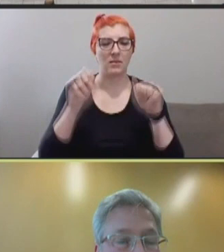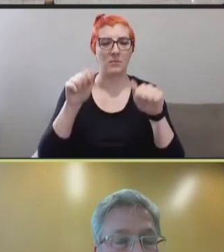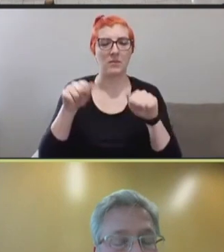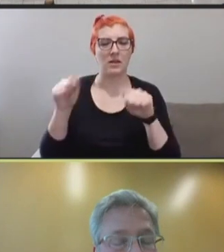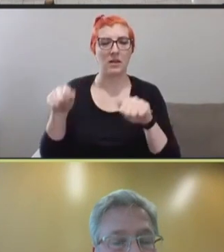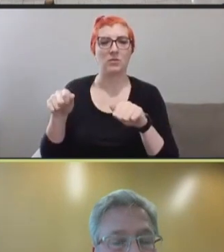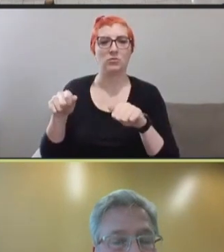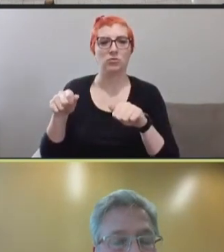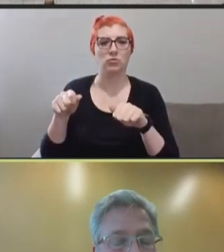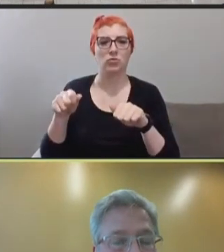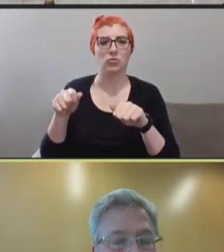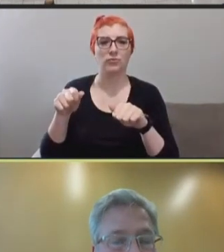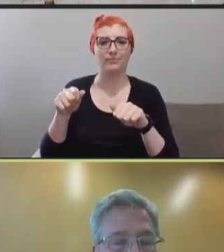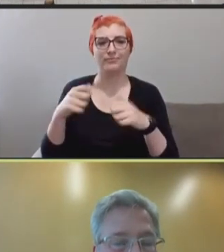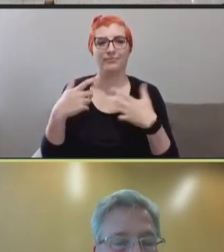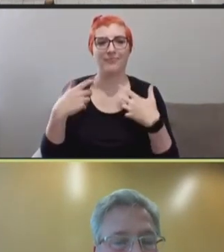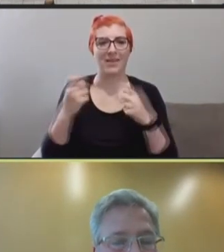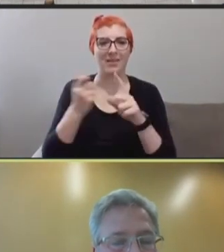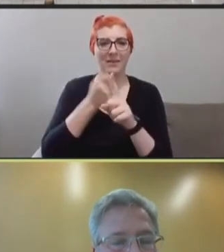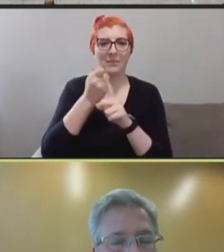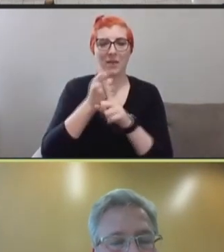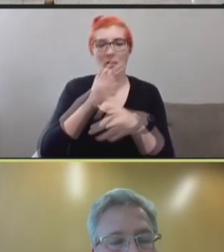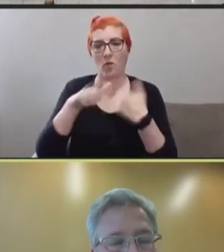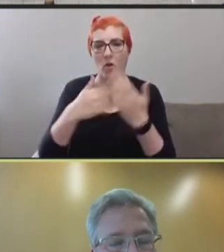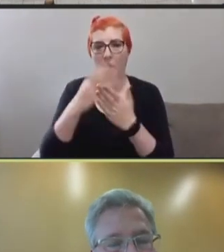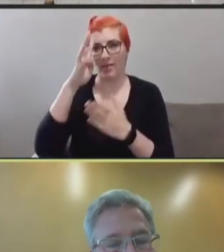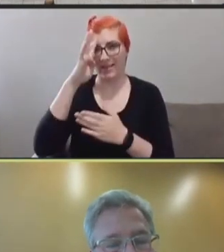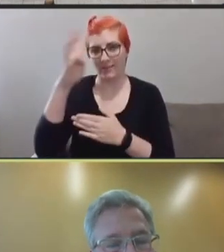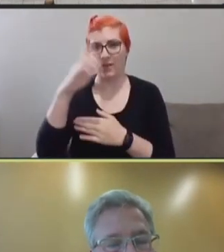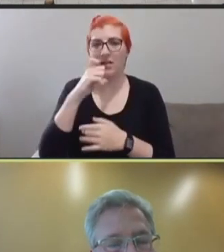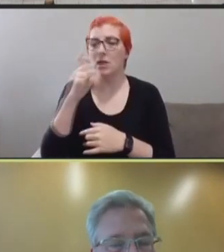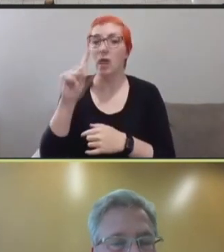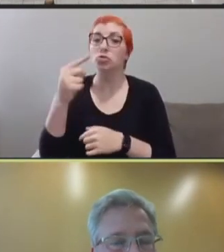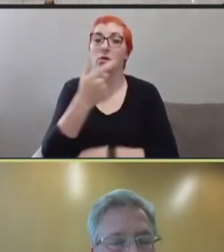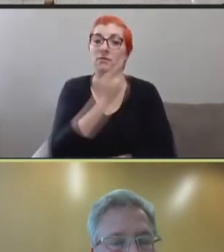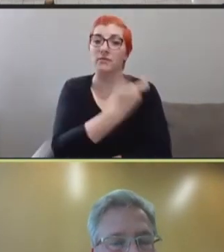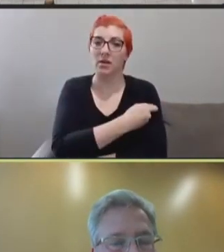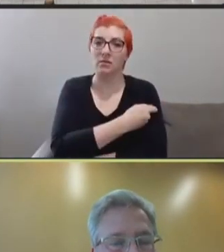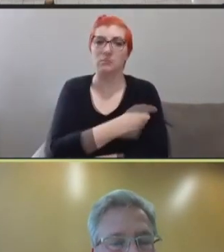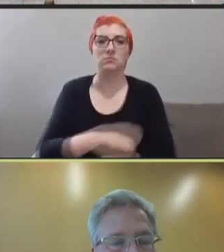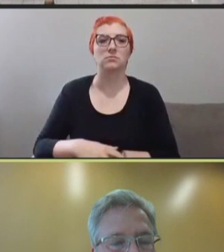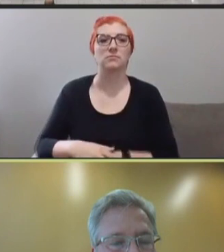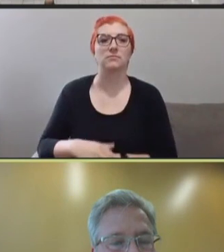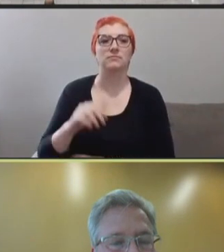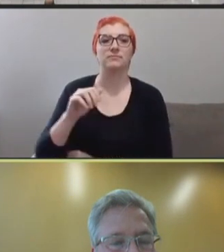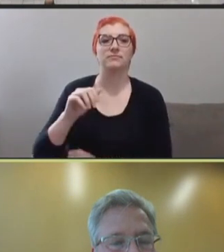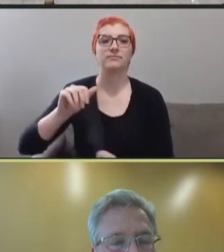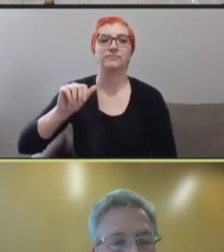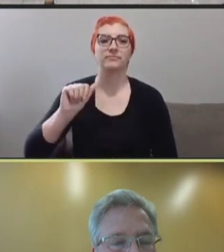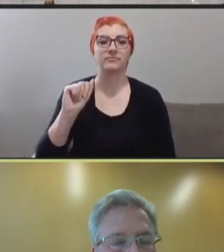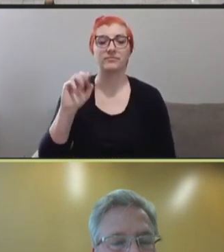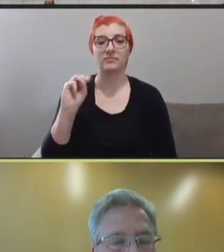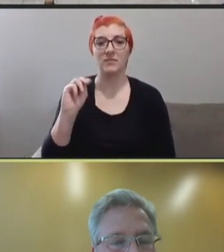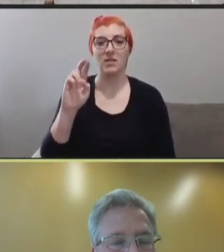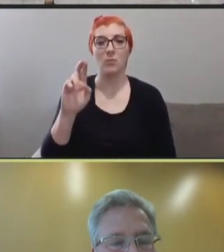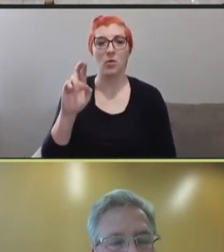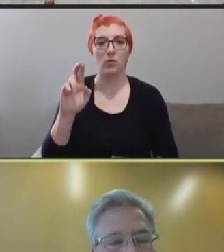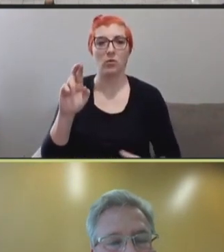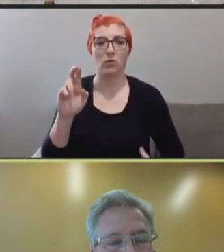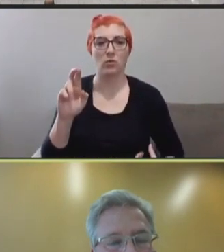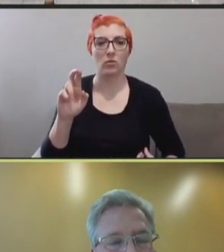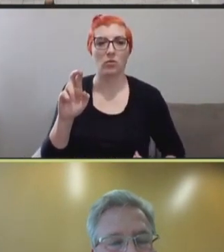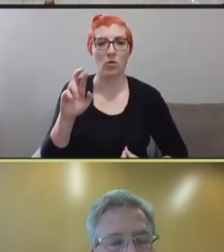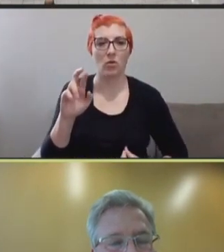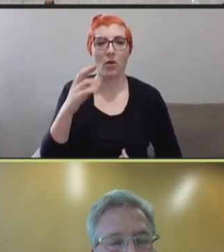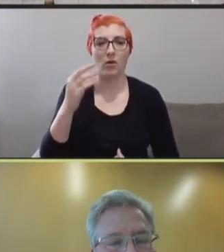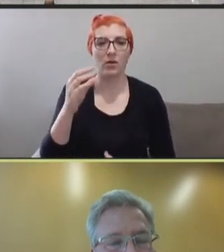not just vaccines alone. In R&D itself, focused in vaccine development, there needs to be